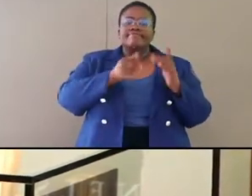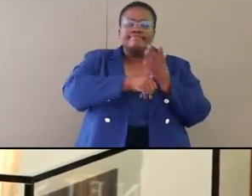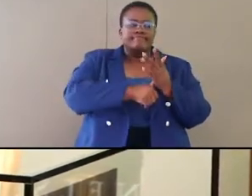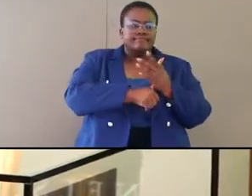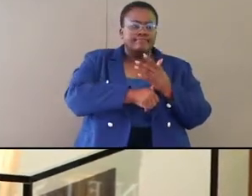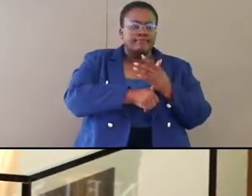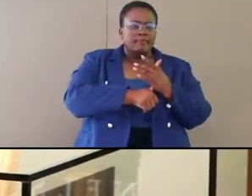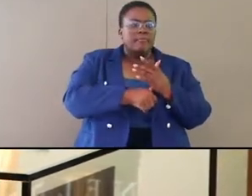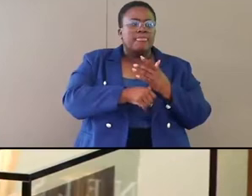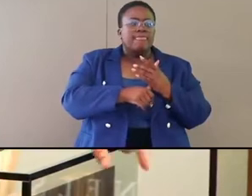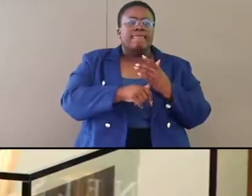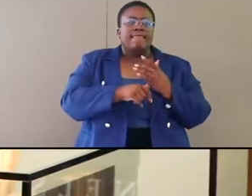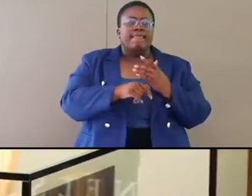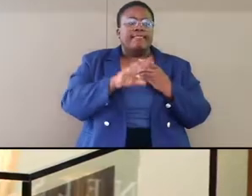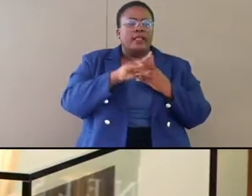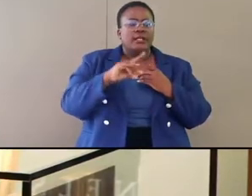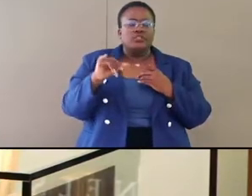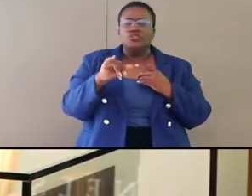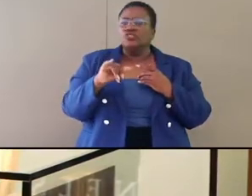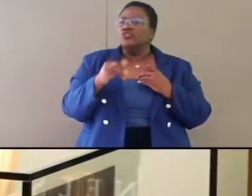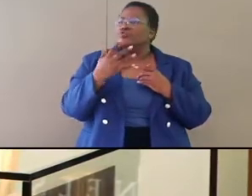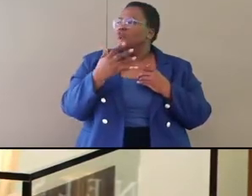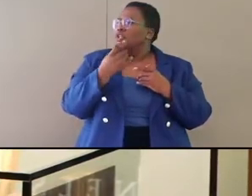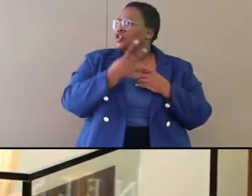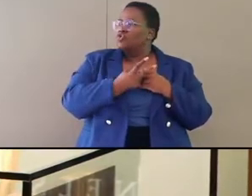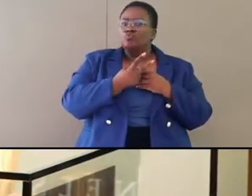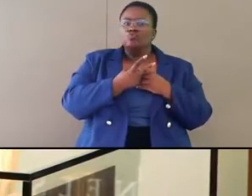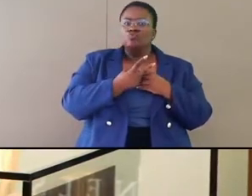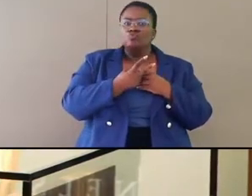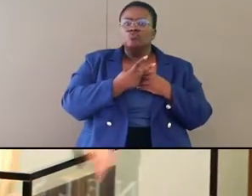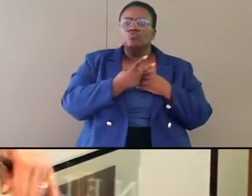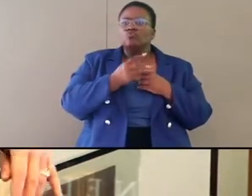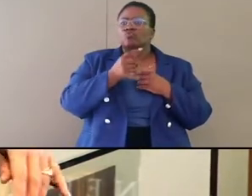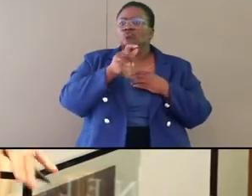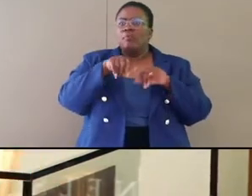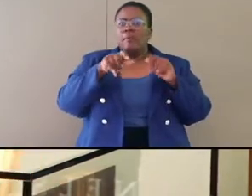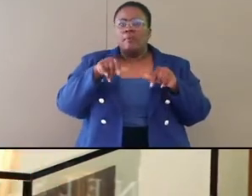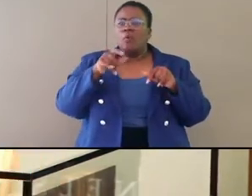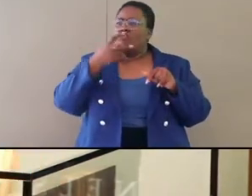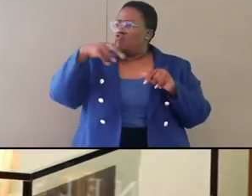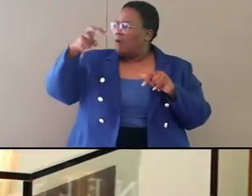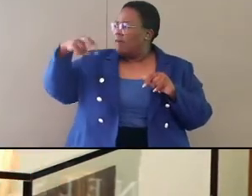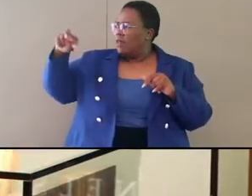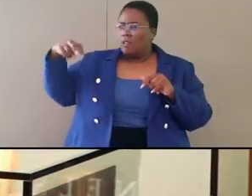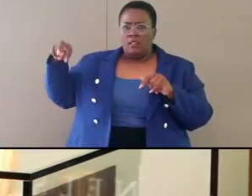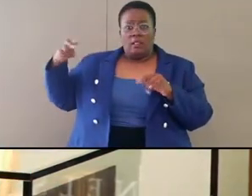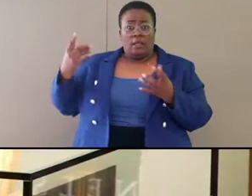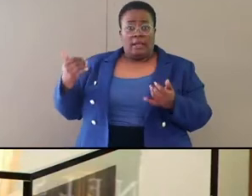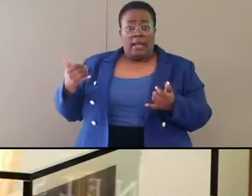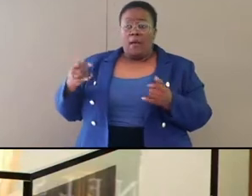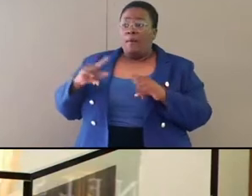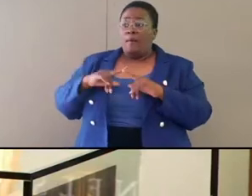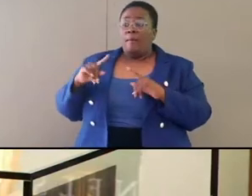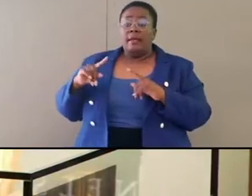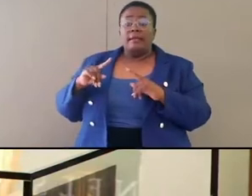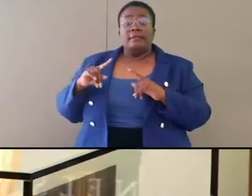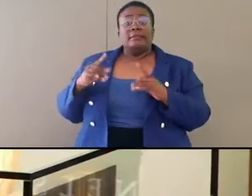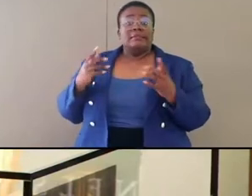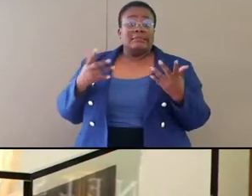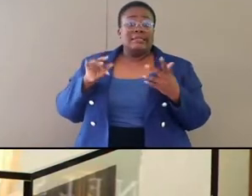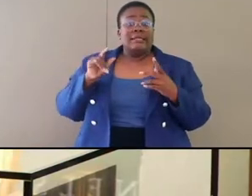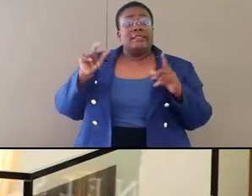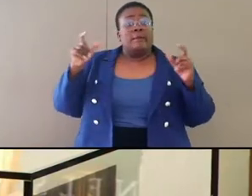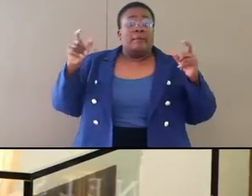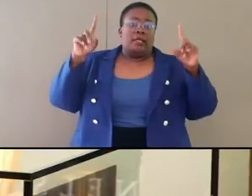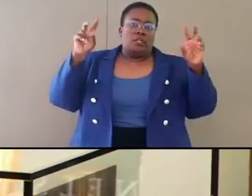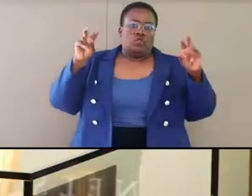the cash payments used to go to villages. They don't anymore. People have got to travel in order to get them. So, that's a huge issue. Then we